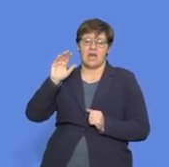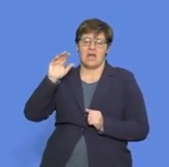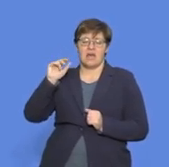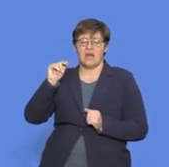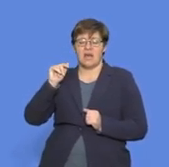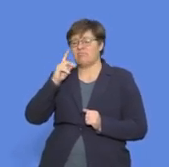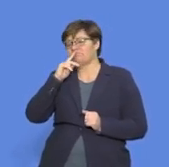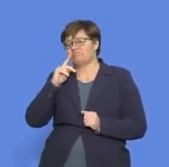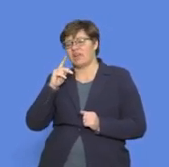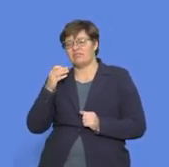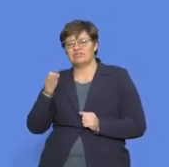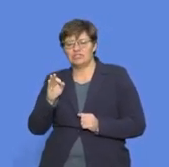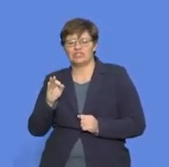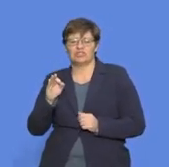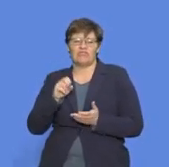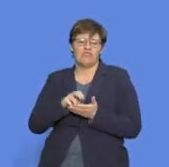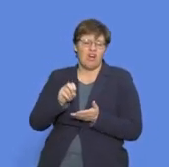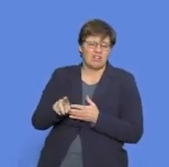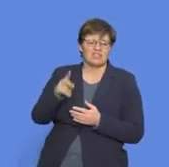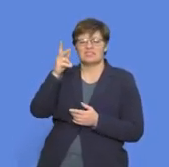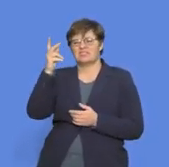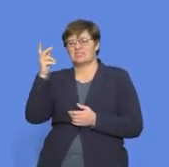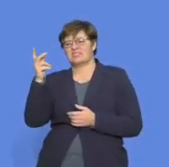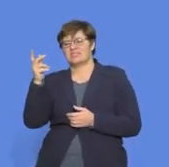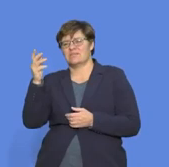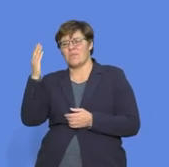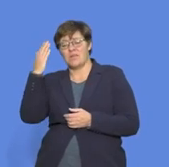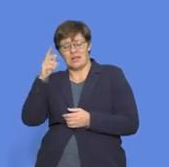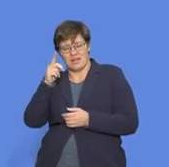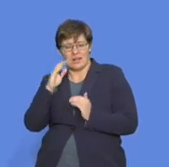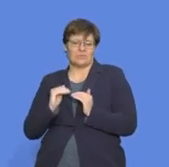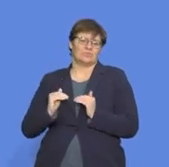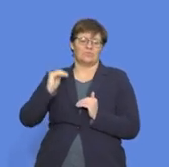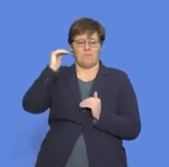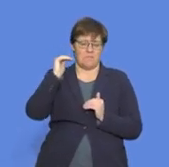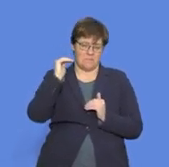mammals, which we know as the top of our